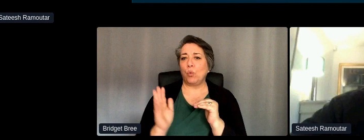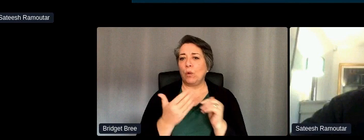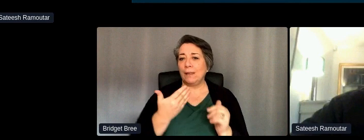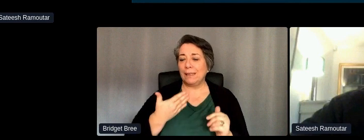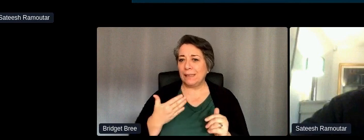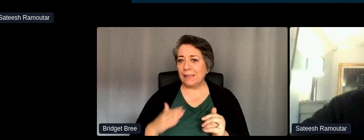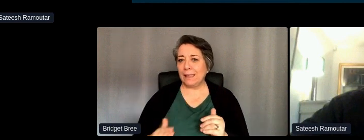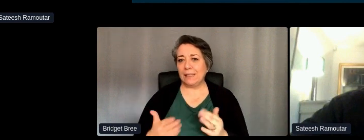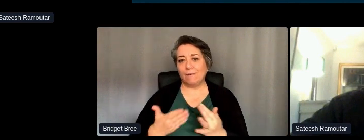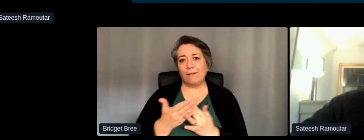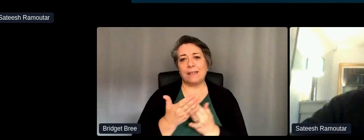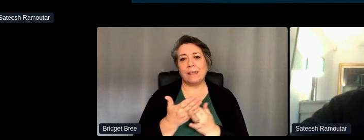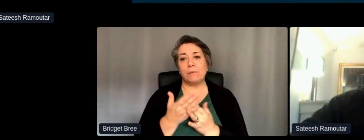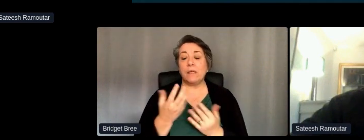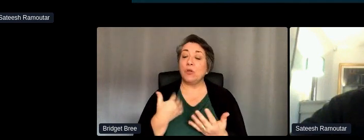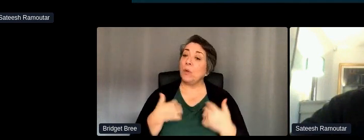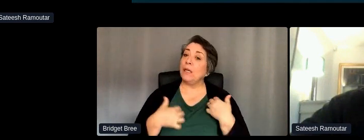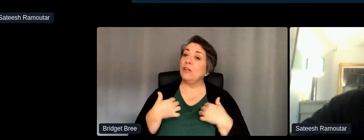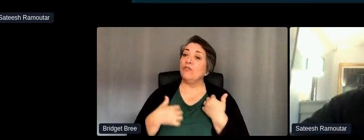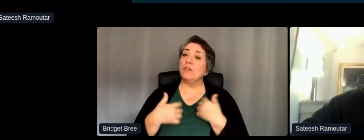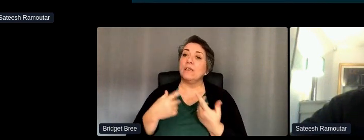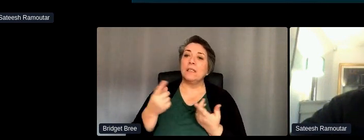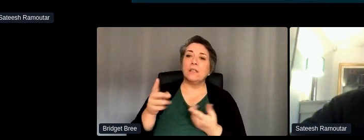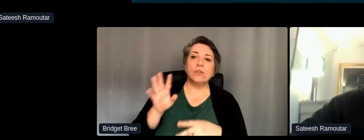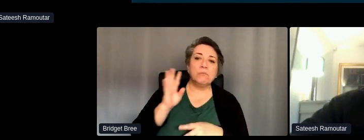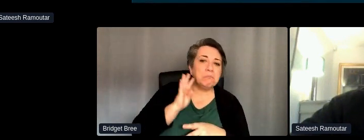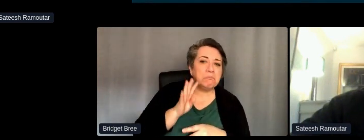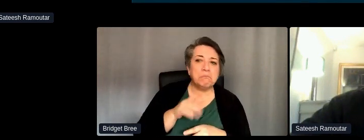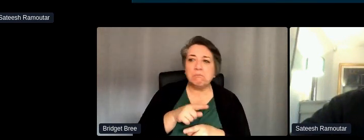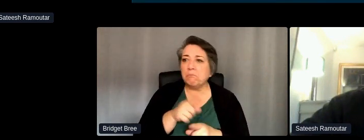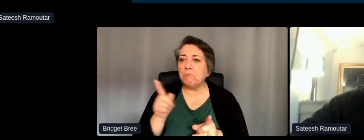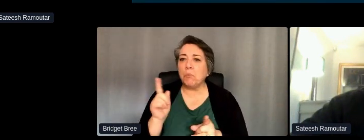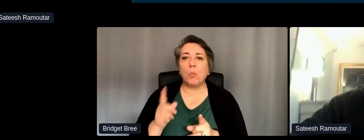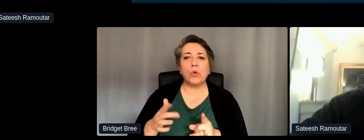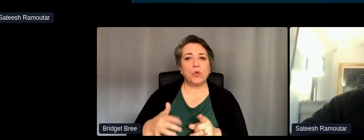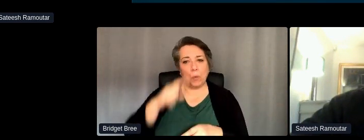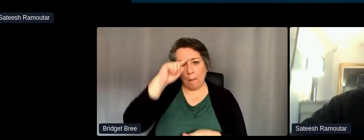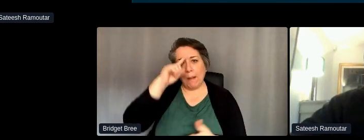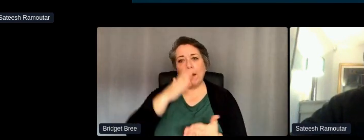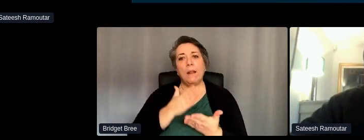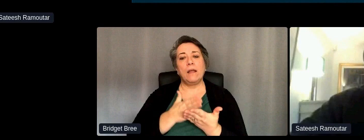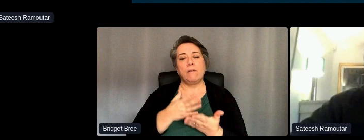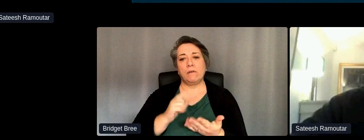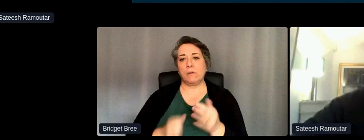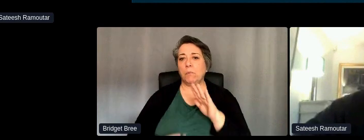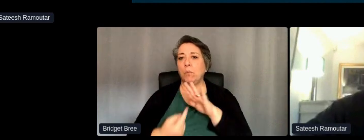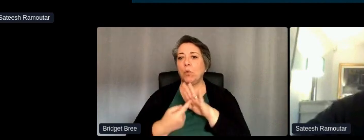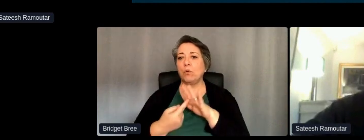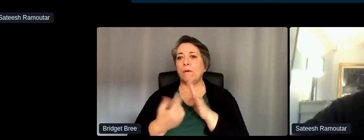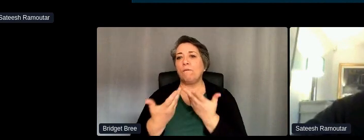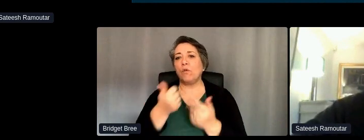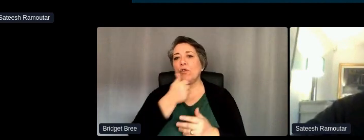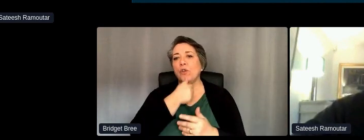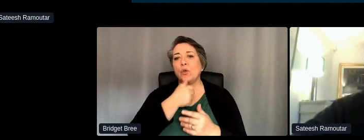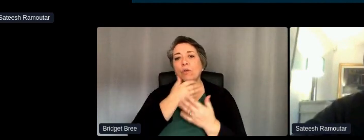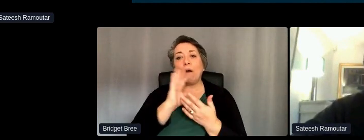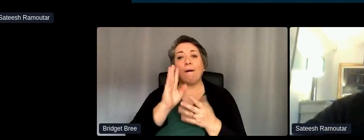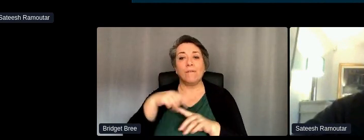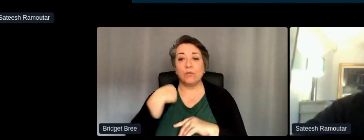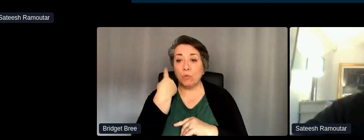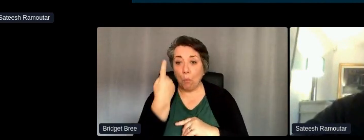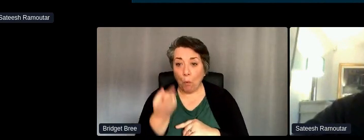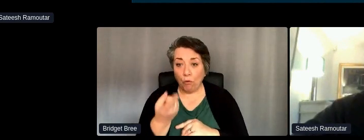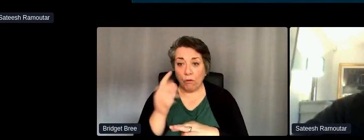the group on the call today, from their experience, what they believe are the important things for the user of tomorrow in terms of a